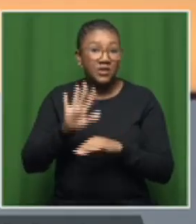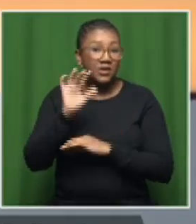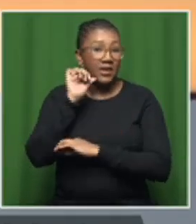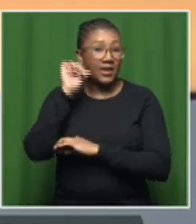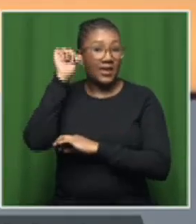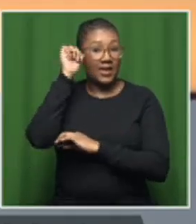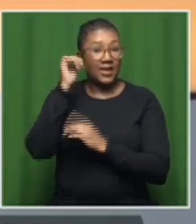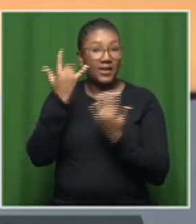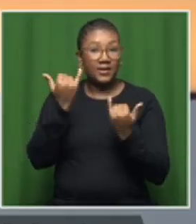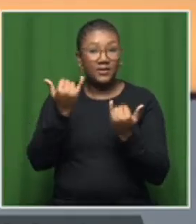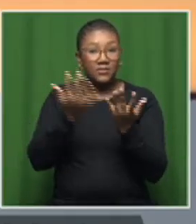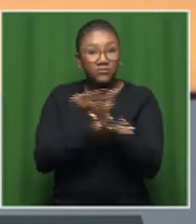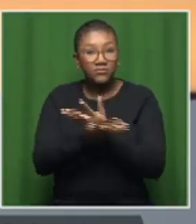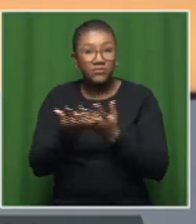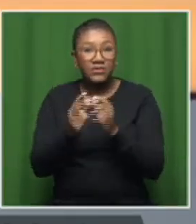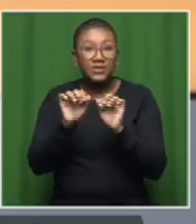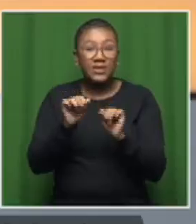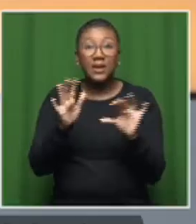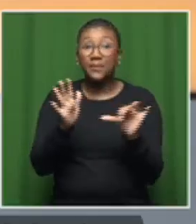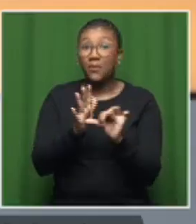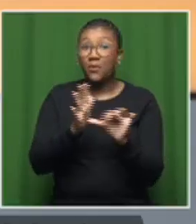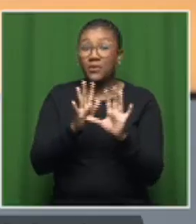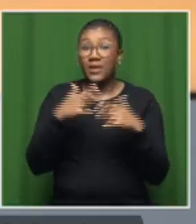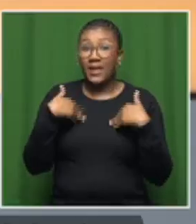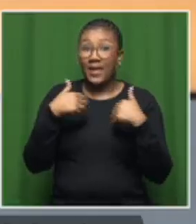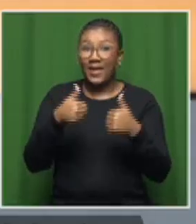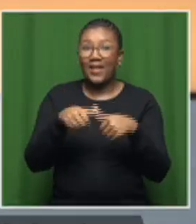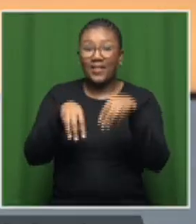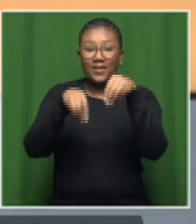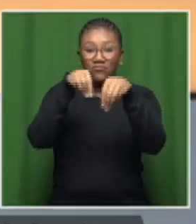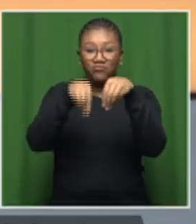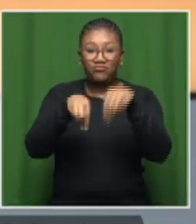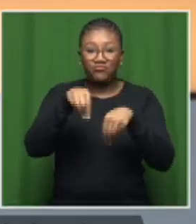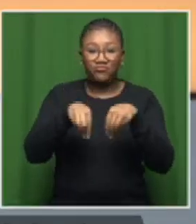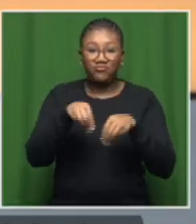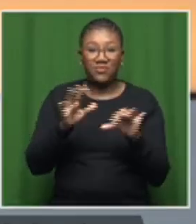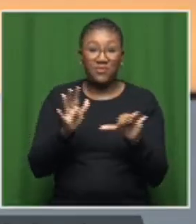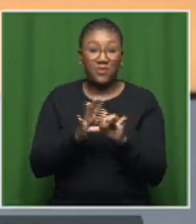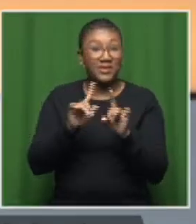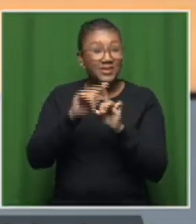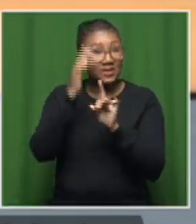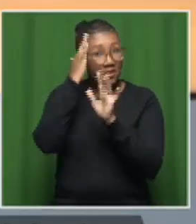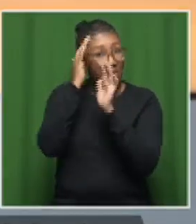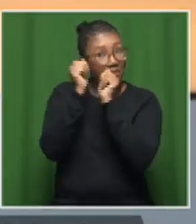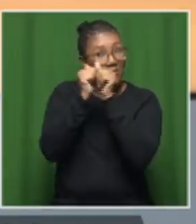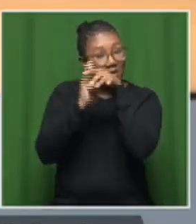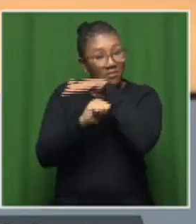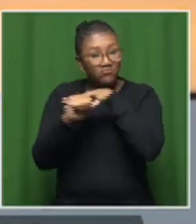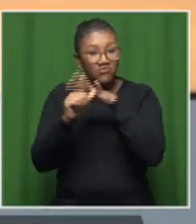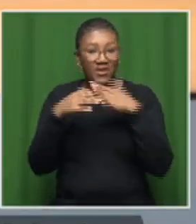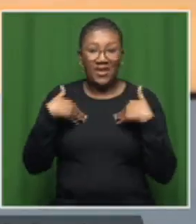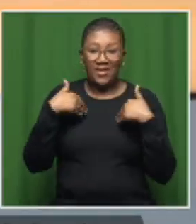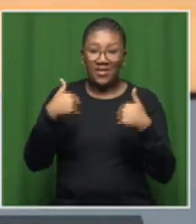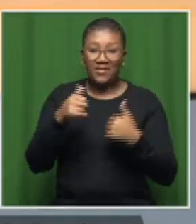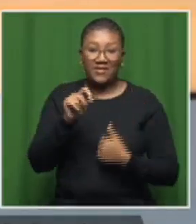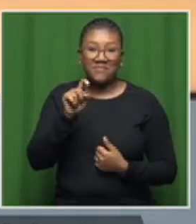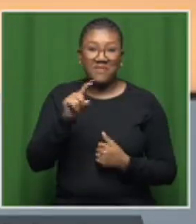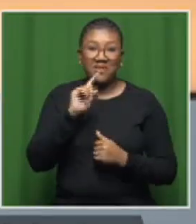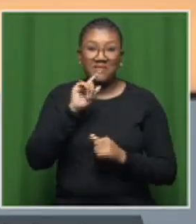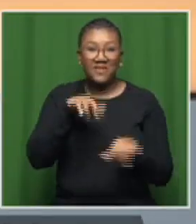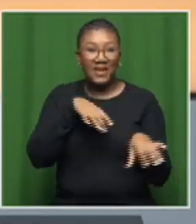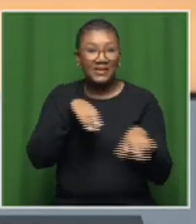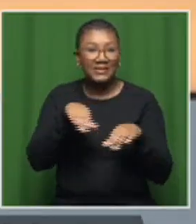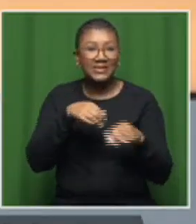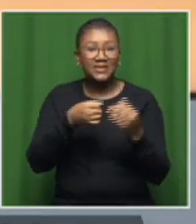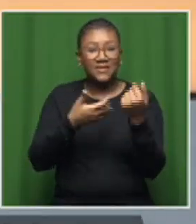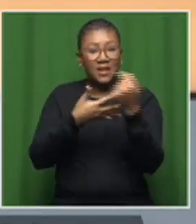parallels between nurturing a healthy garden and also promoting a thriving brain. And so through engaging displays, hand-on activities, guests will also learn